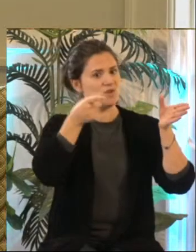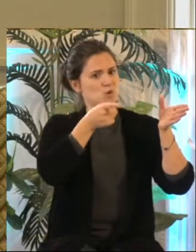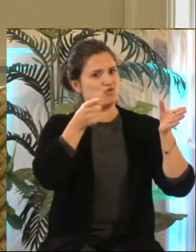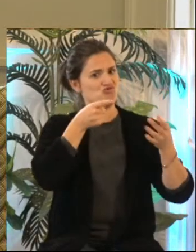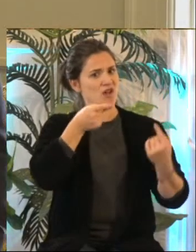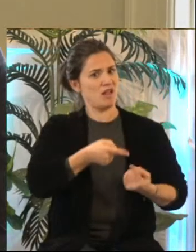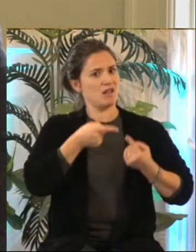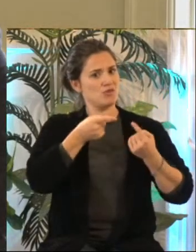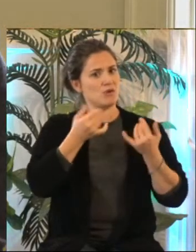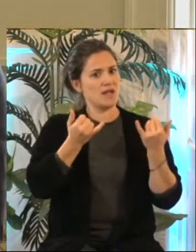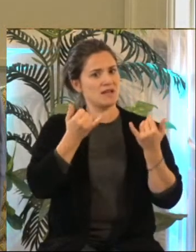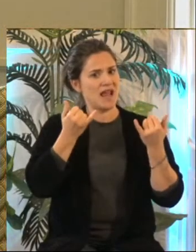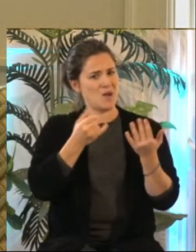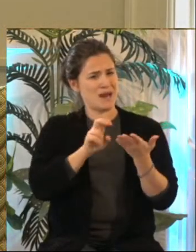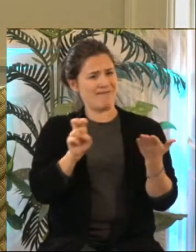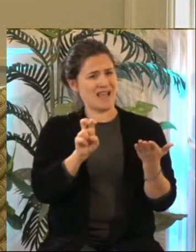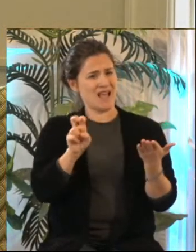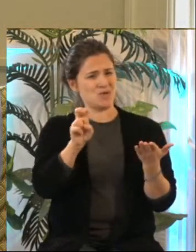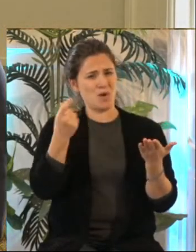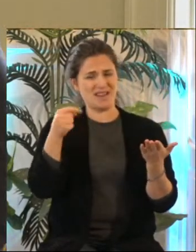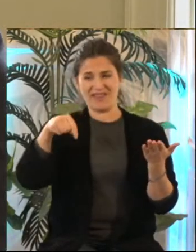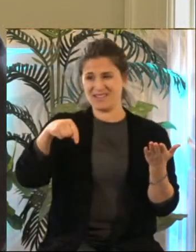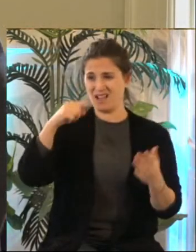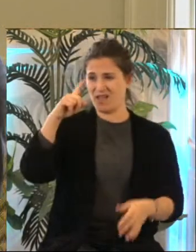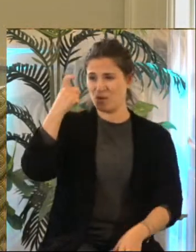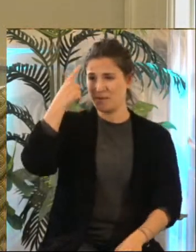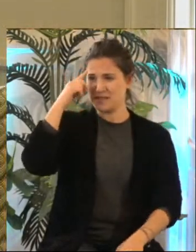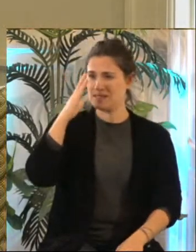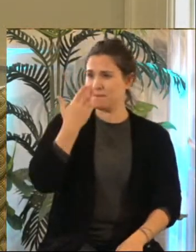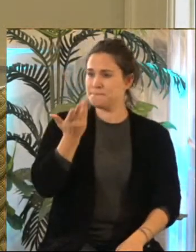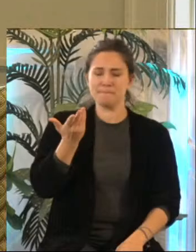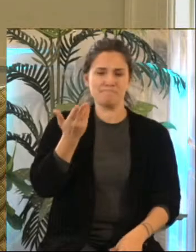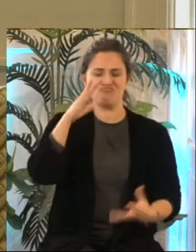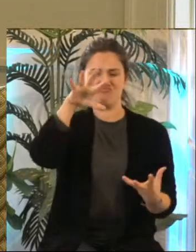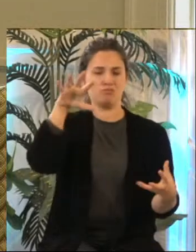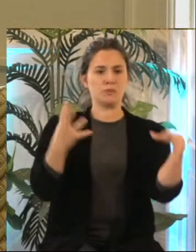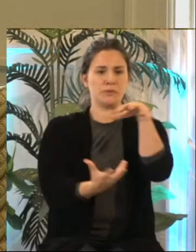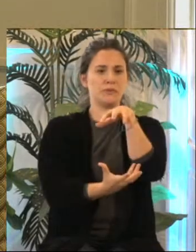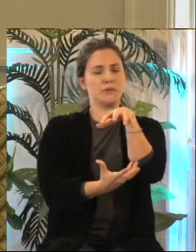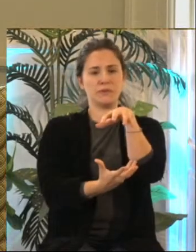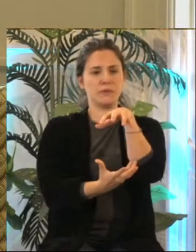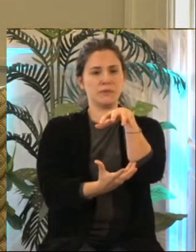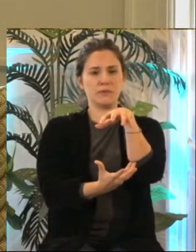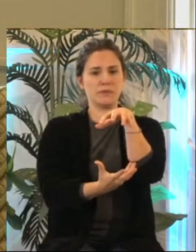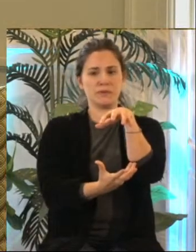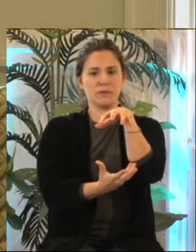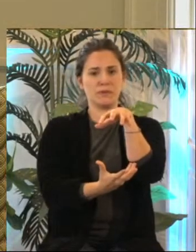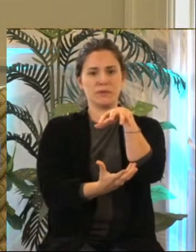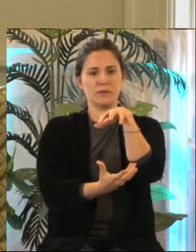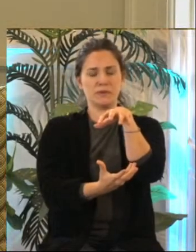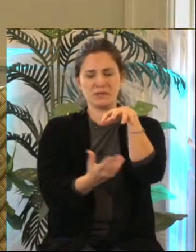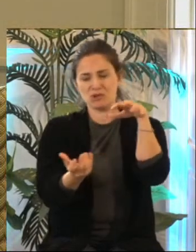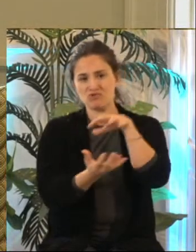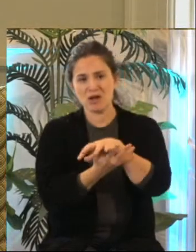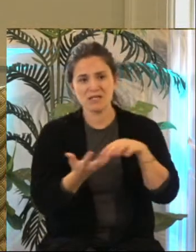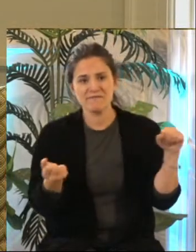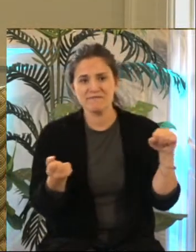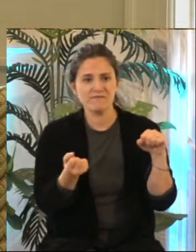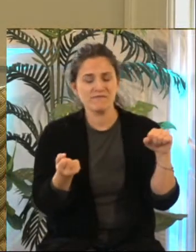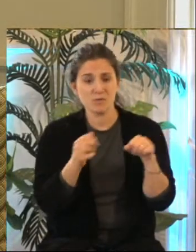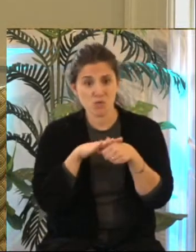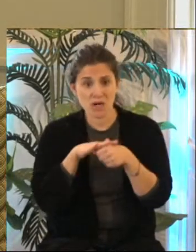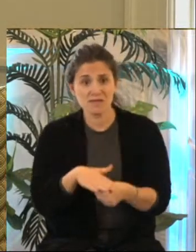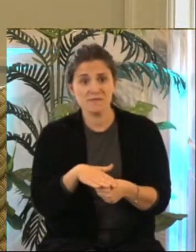to navigate a government that seems upside down and destructive and oppressive